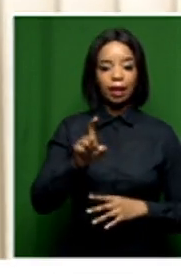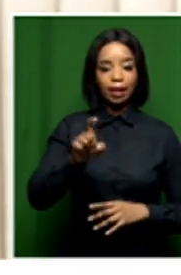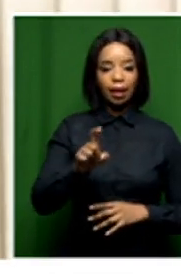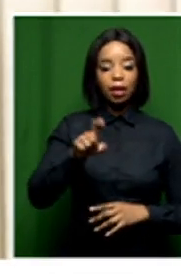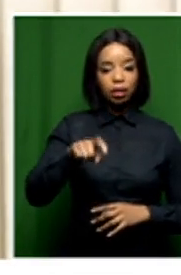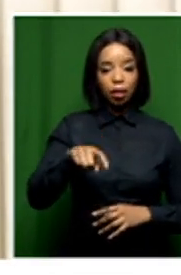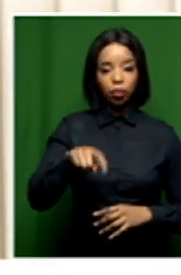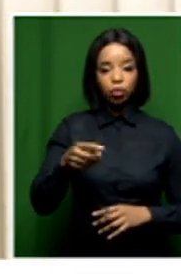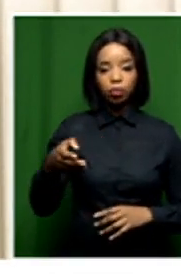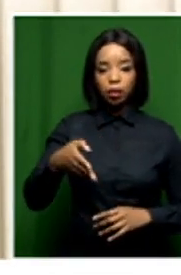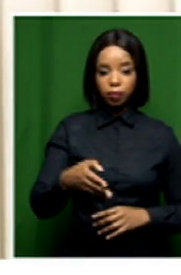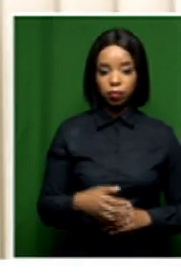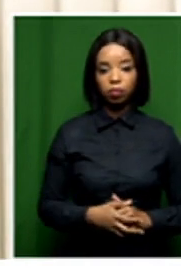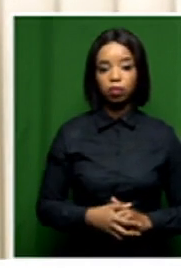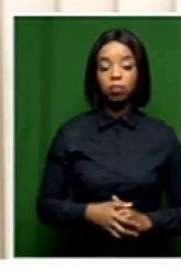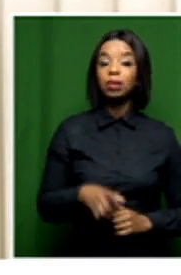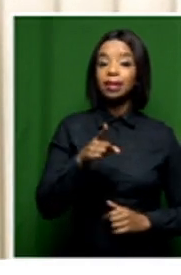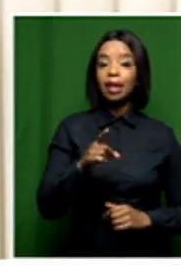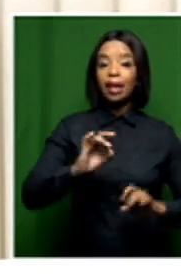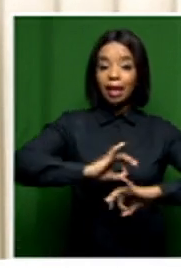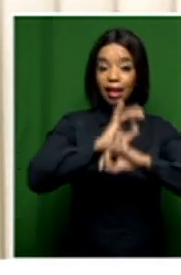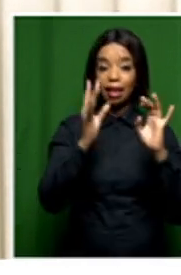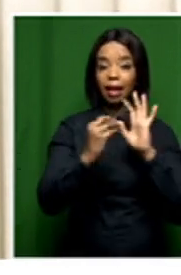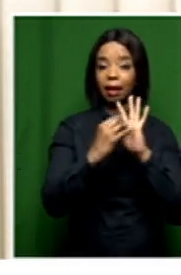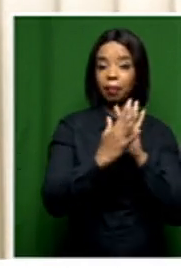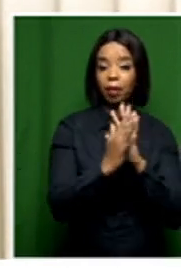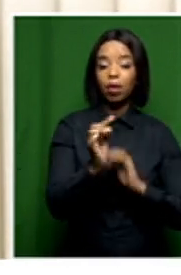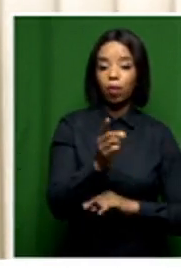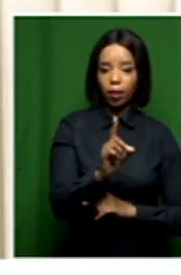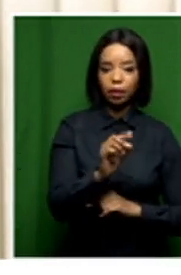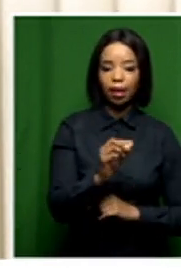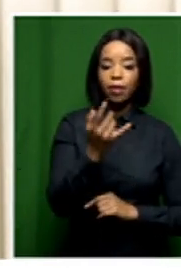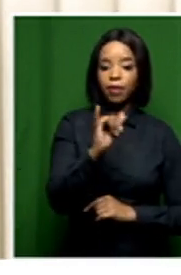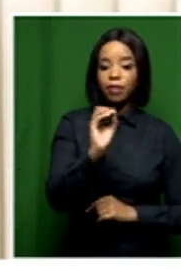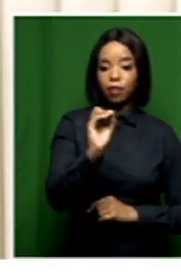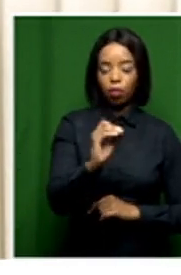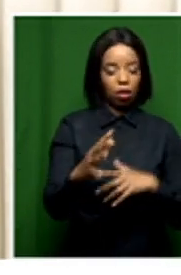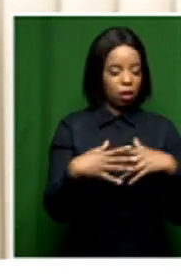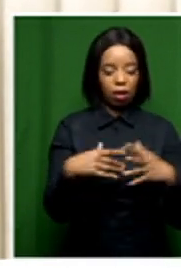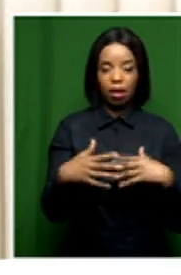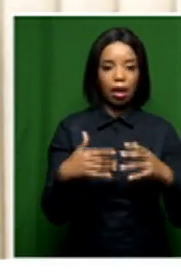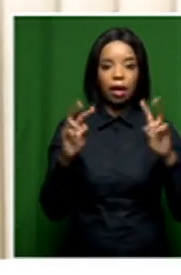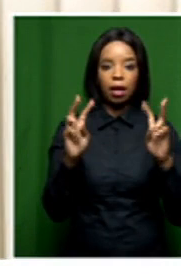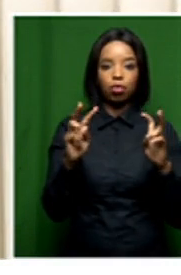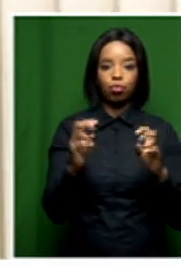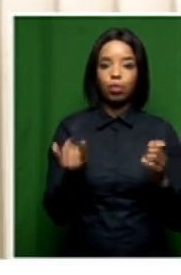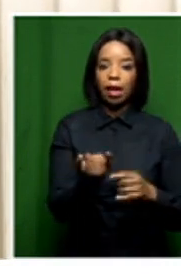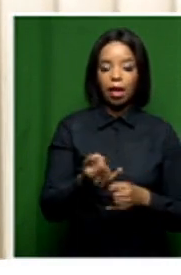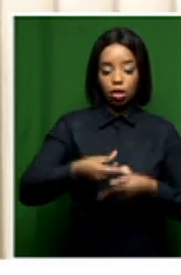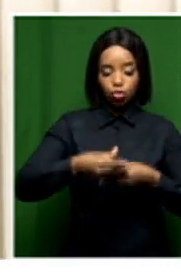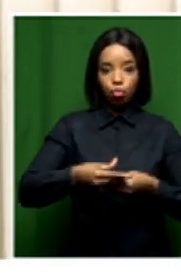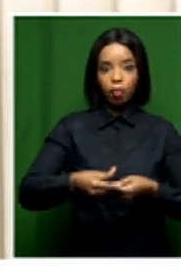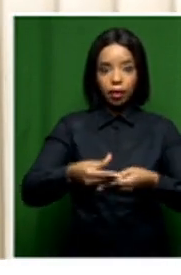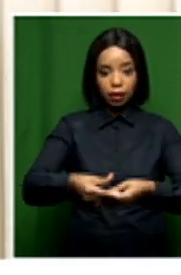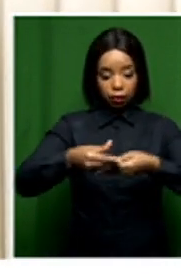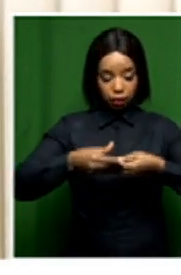play by. And it explicitly states on those set of rules that if you have any issues with any sourcing of any documents, with the